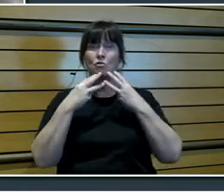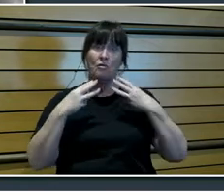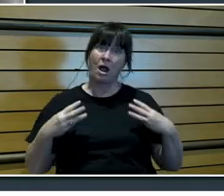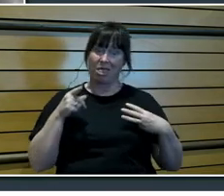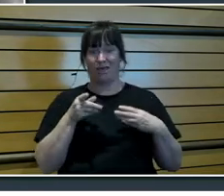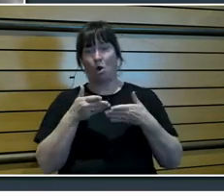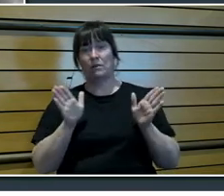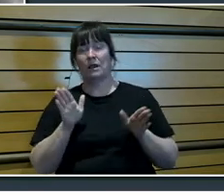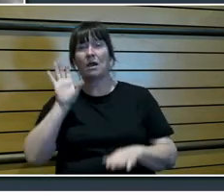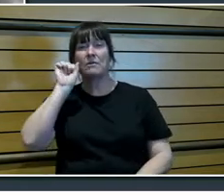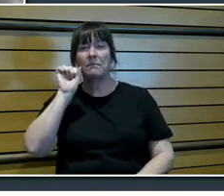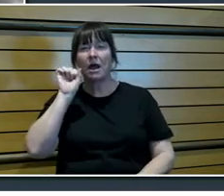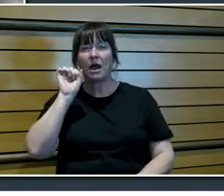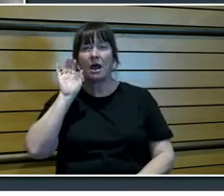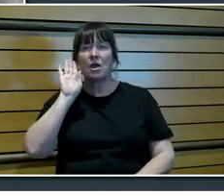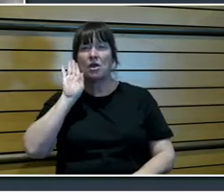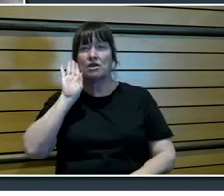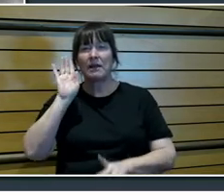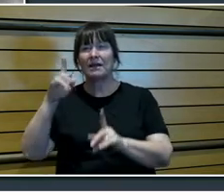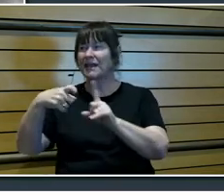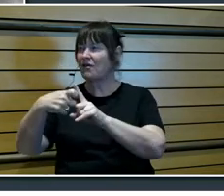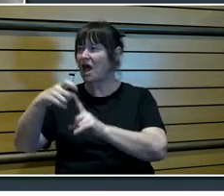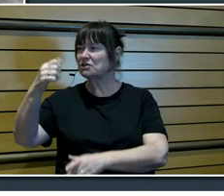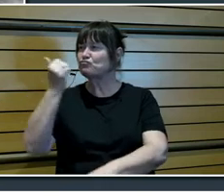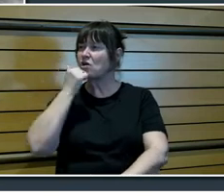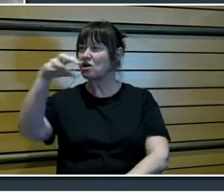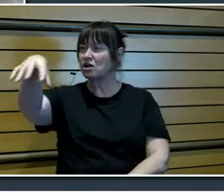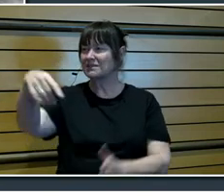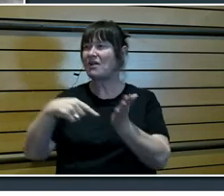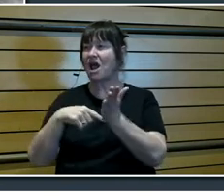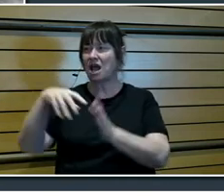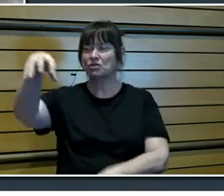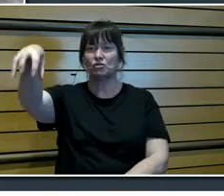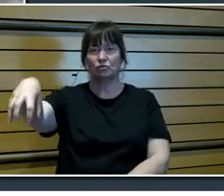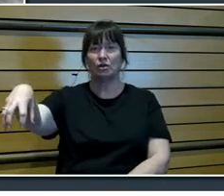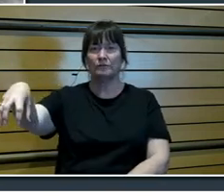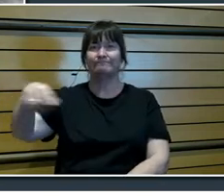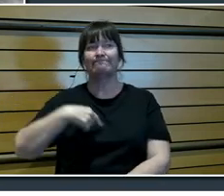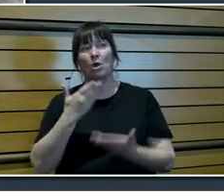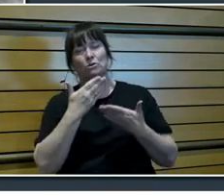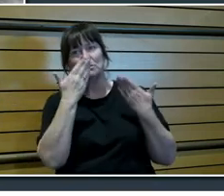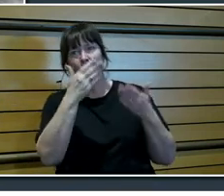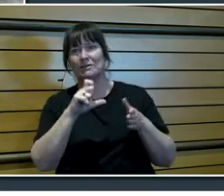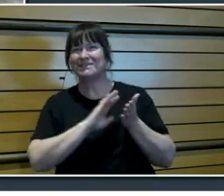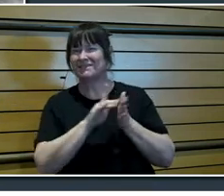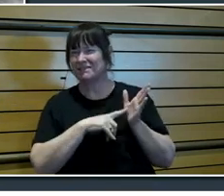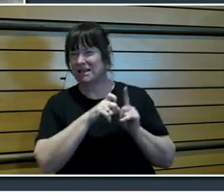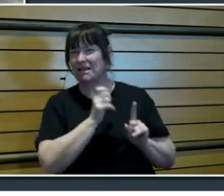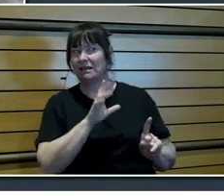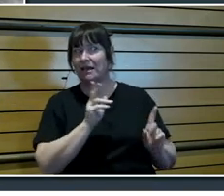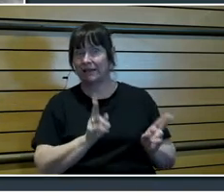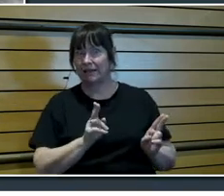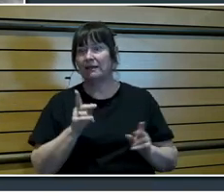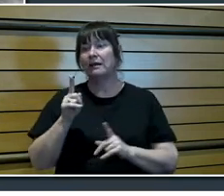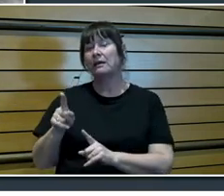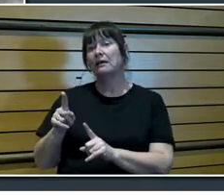recall hearing how Karehā's Rock, and again I'd like to acknowledge Chad's presence here and his whānau, the home of Pānea